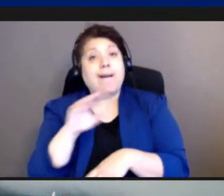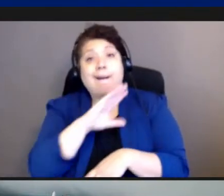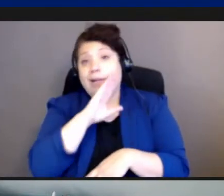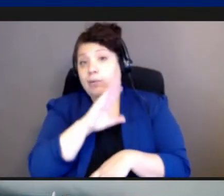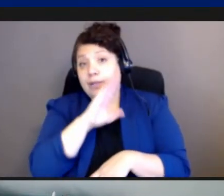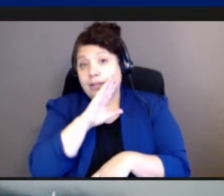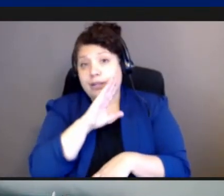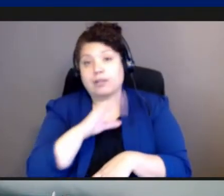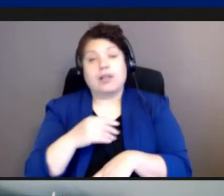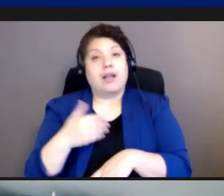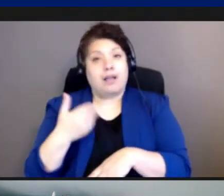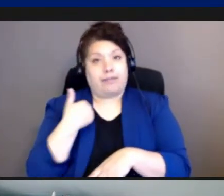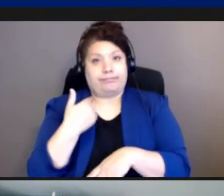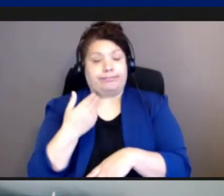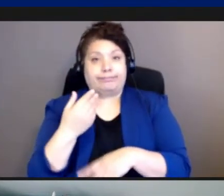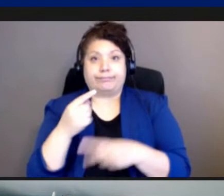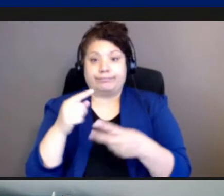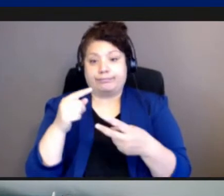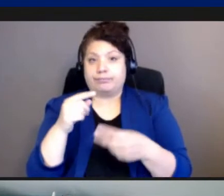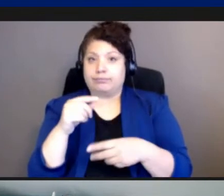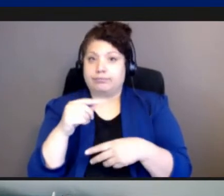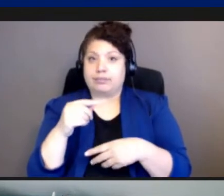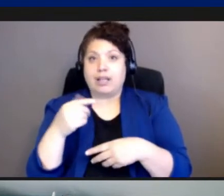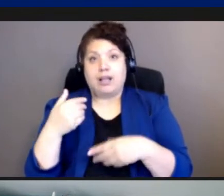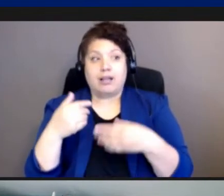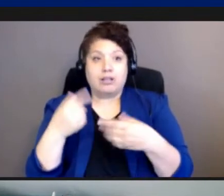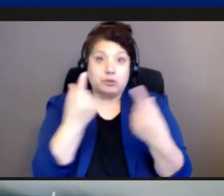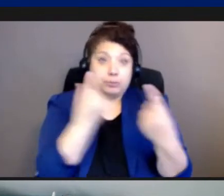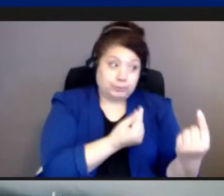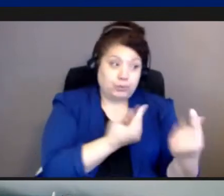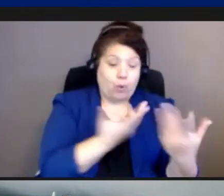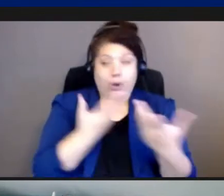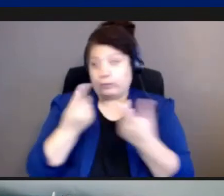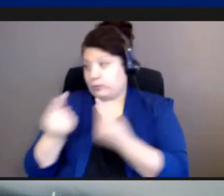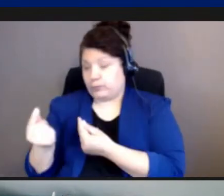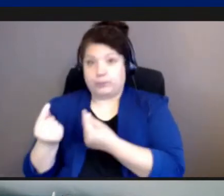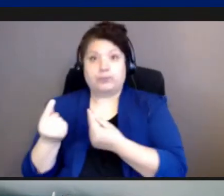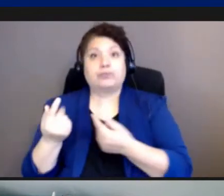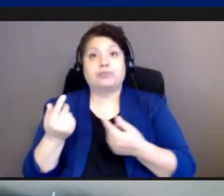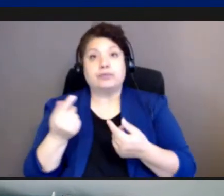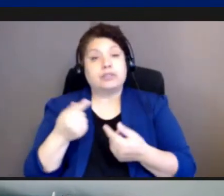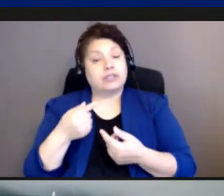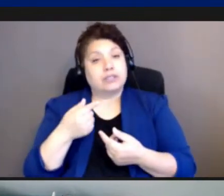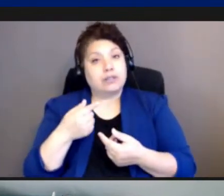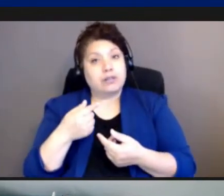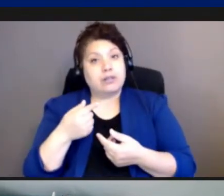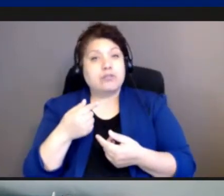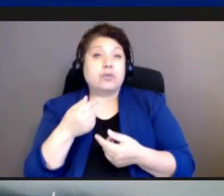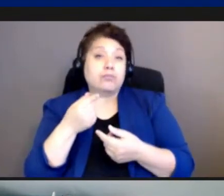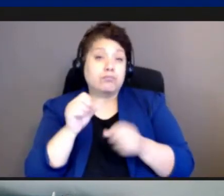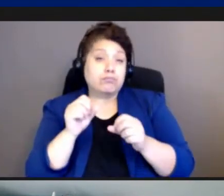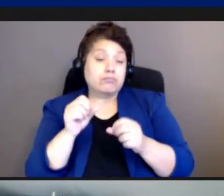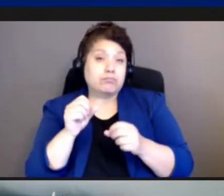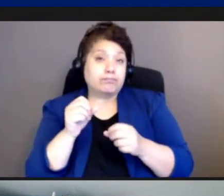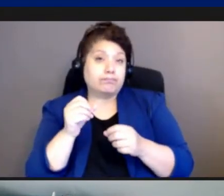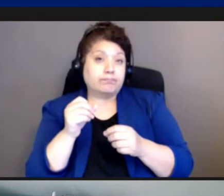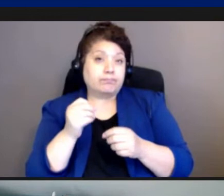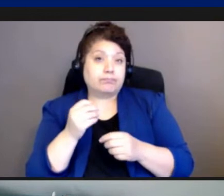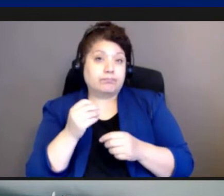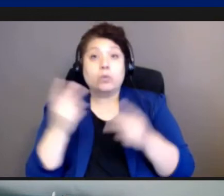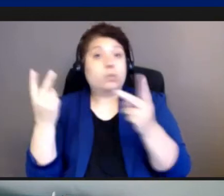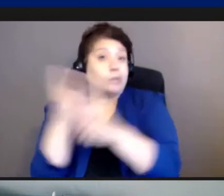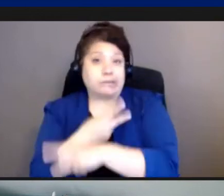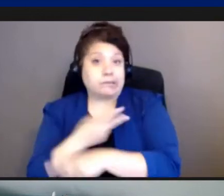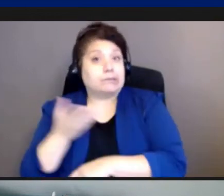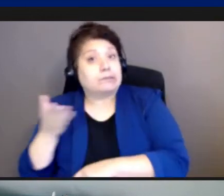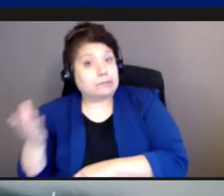two extremes, and those are kind of clear. And let me just review those for a second. So, at one end, which is the riskiest situation, where you would